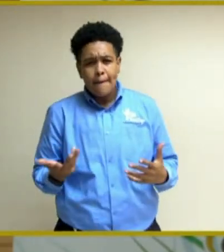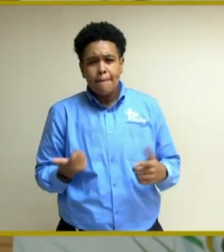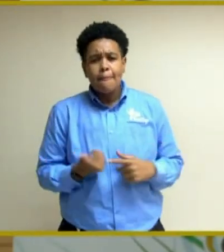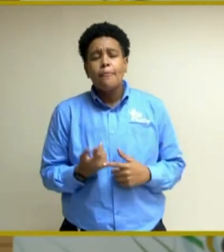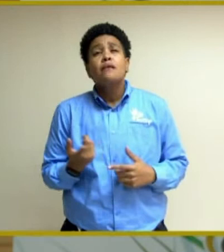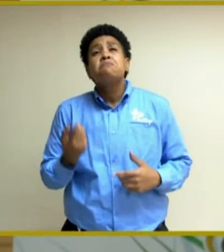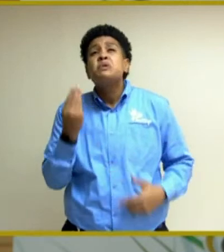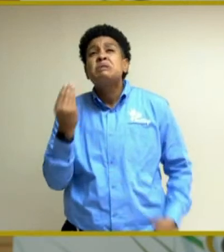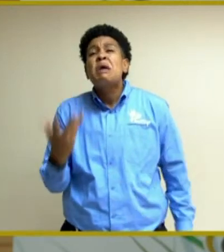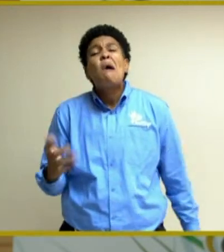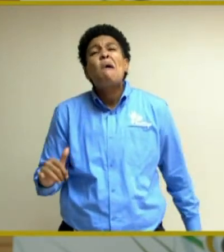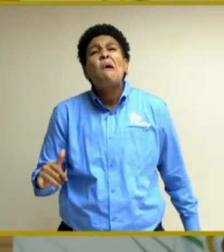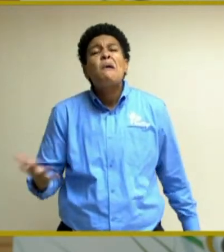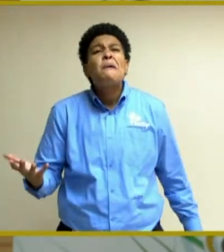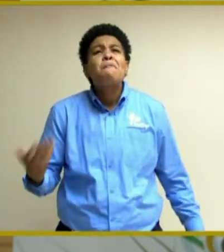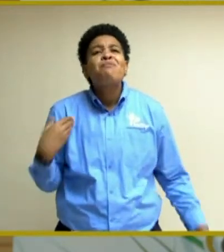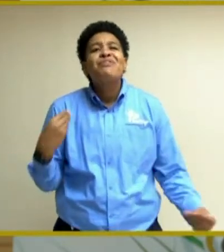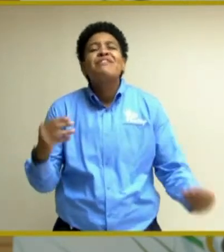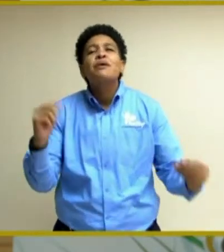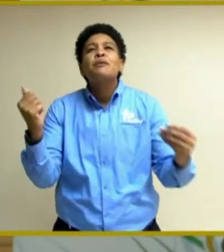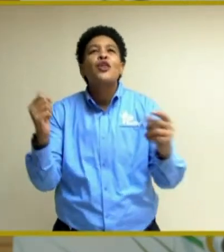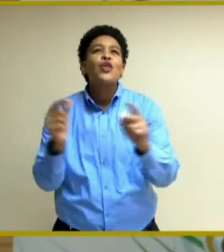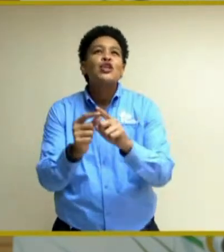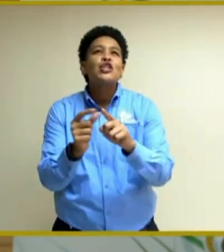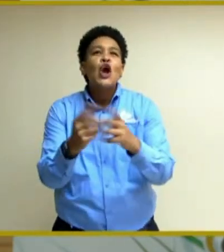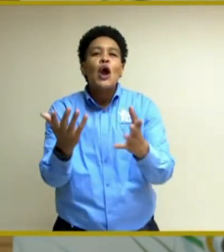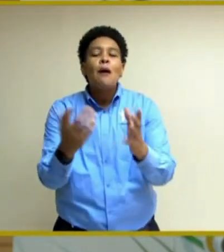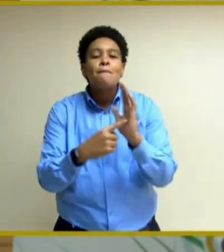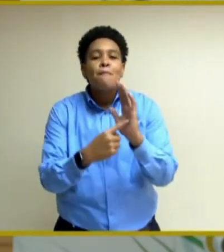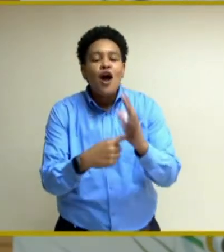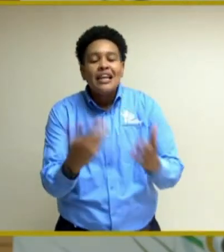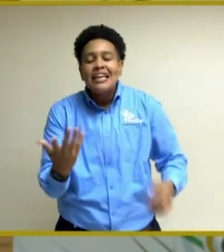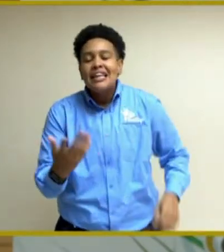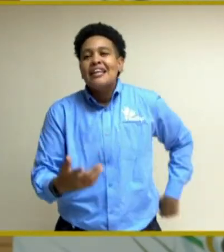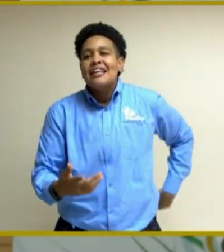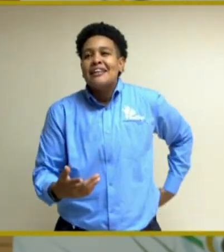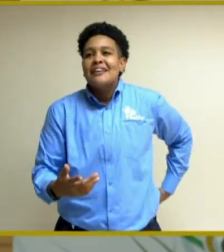would say, well, give me another term for it. Modeling,